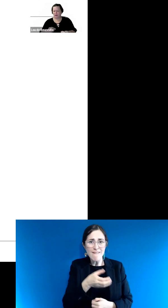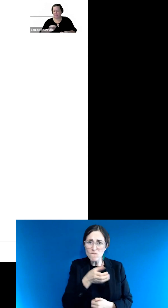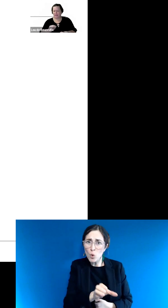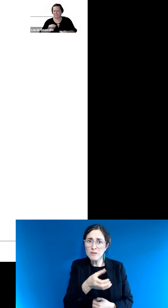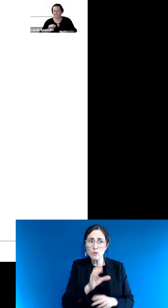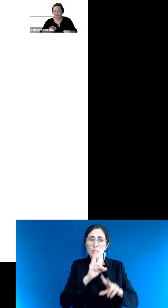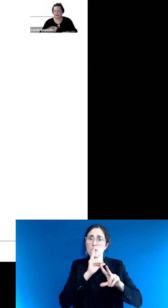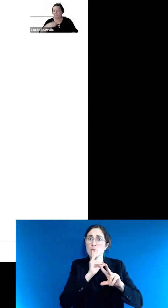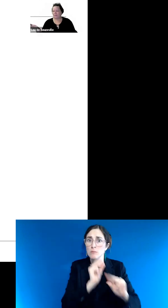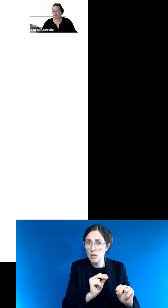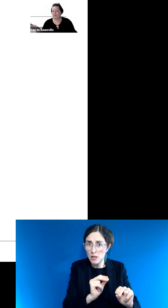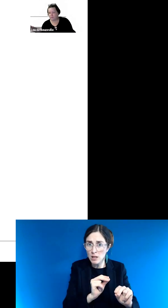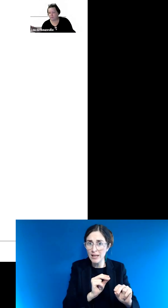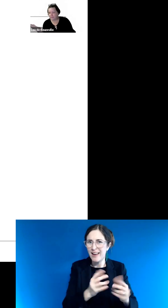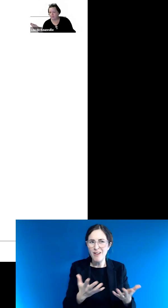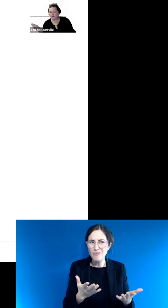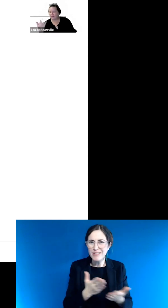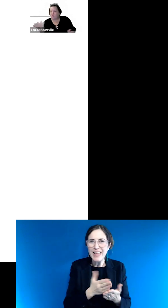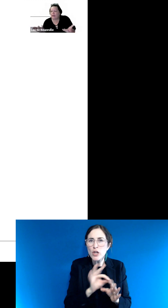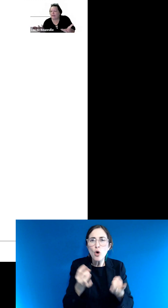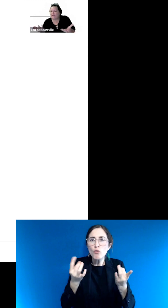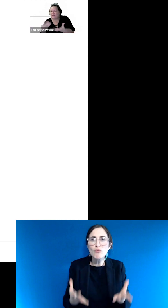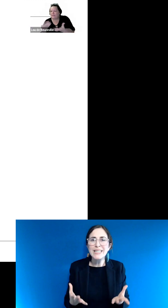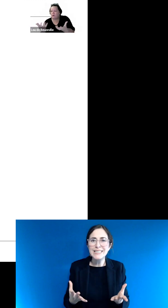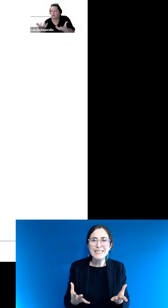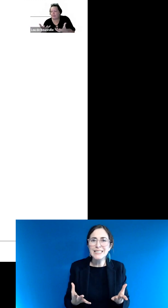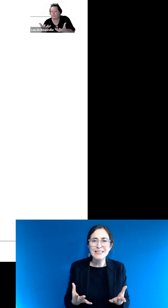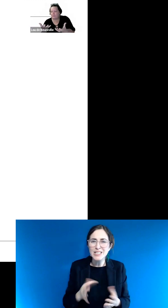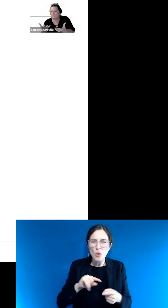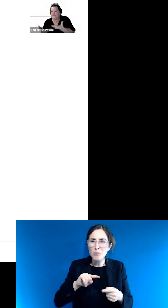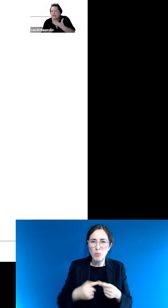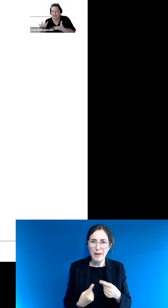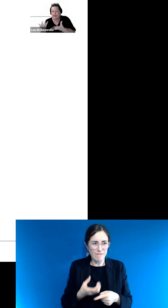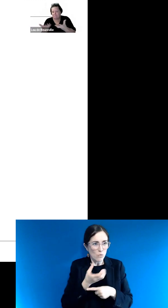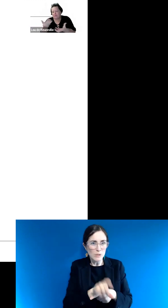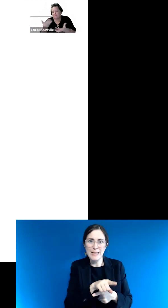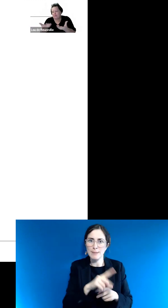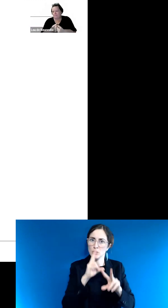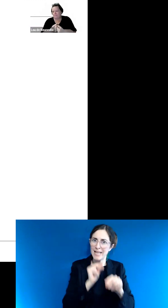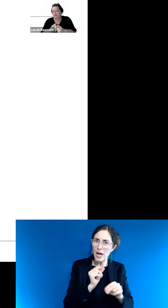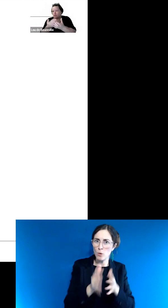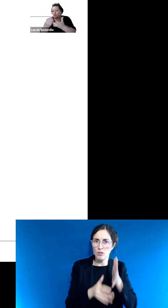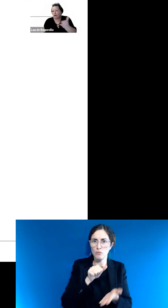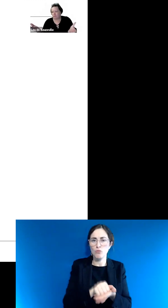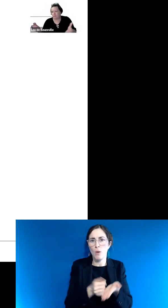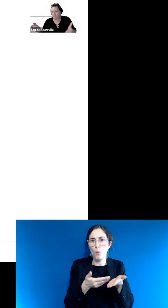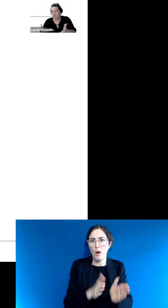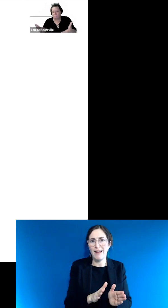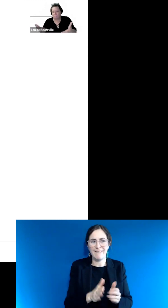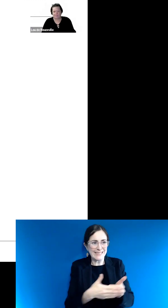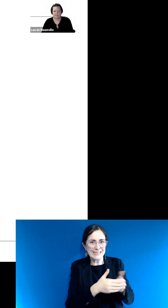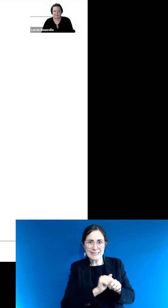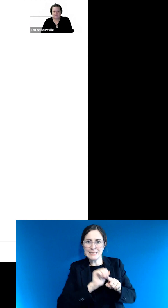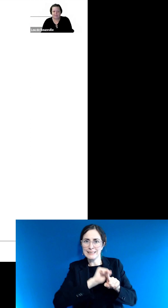will finally force it out and then repeat what they wanted to say anyway. They're not ready for that. They're not going to be able to say that construction. It's just